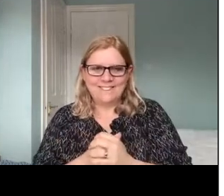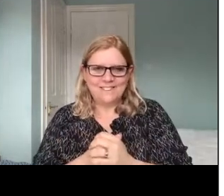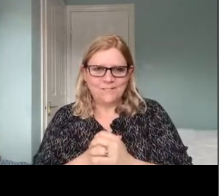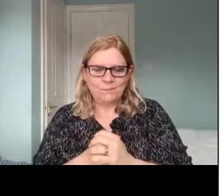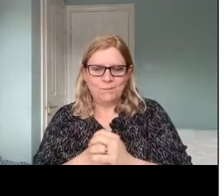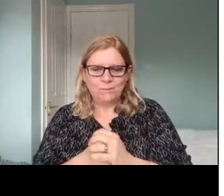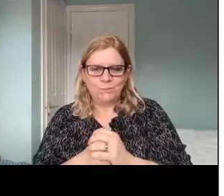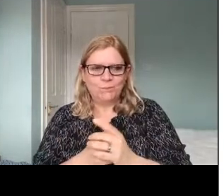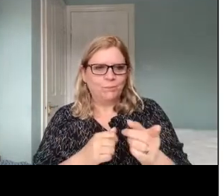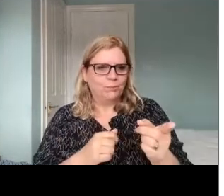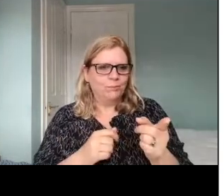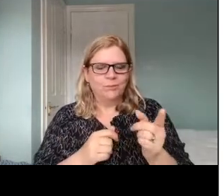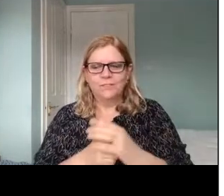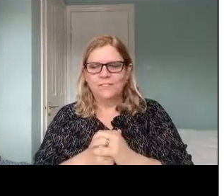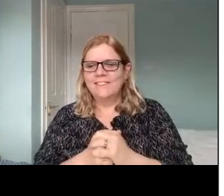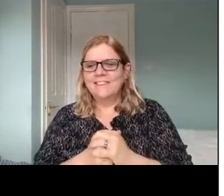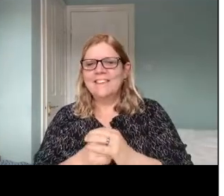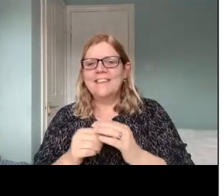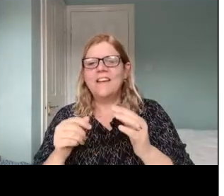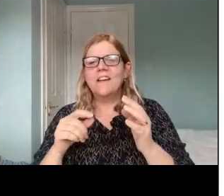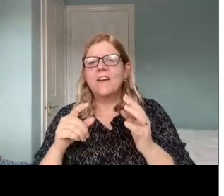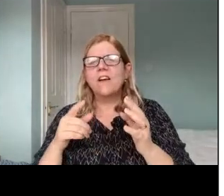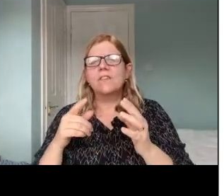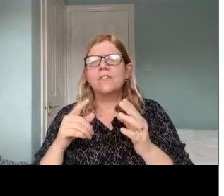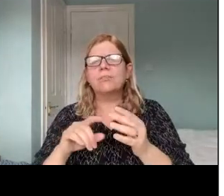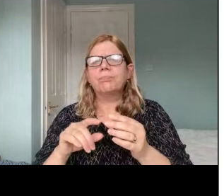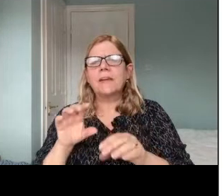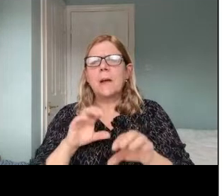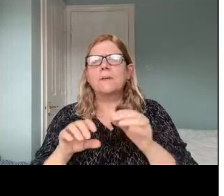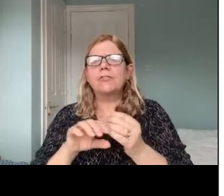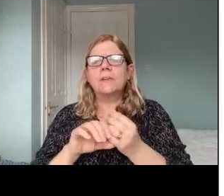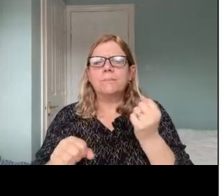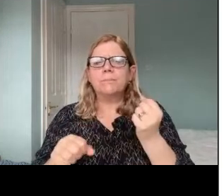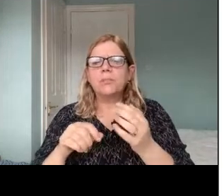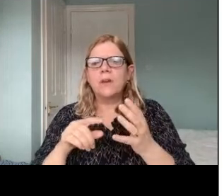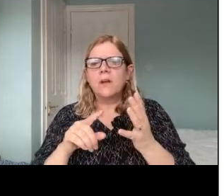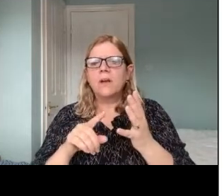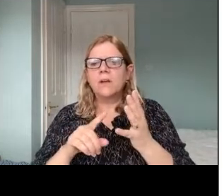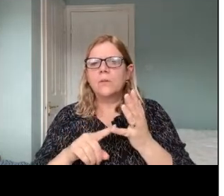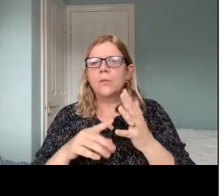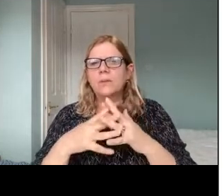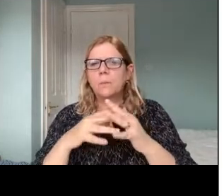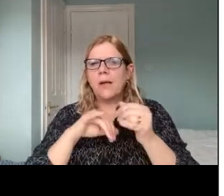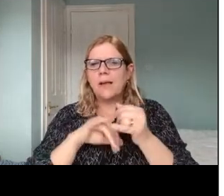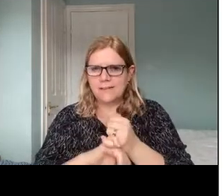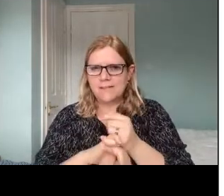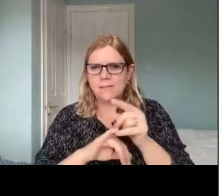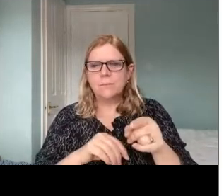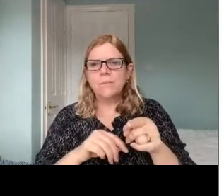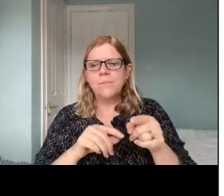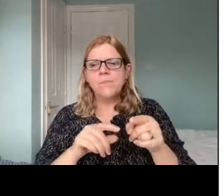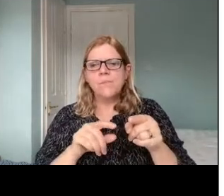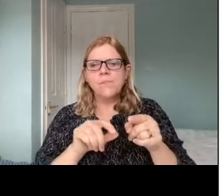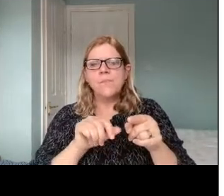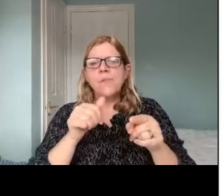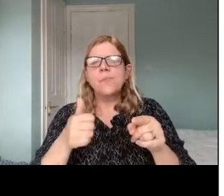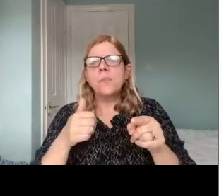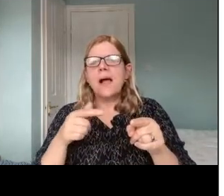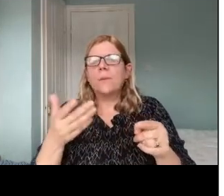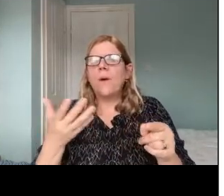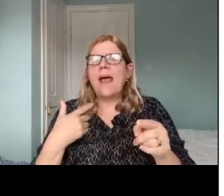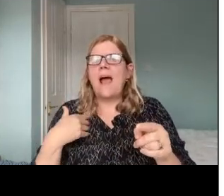you'll see on that photograph, I'm on the left. This is my graduation photograph. So my chemistry degree was